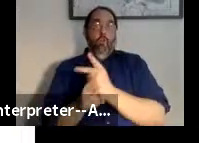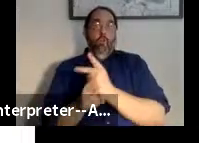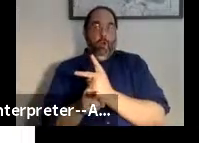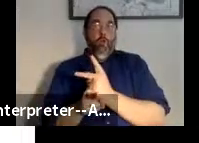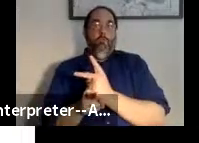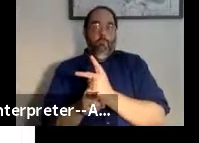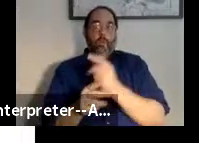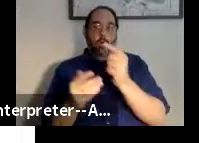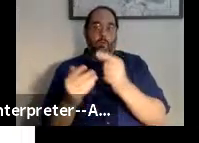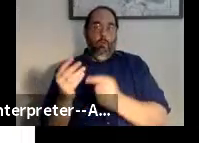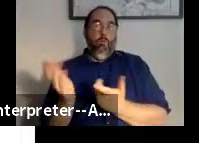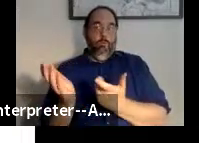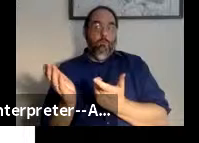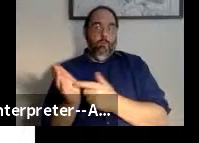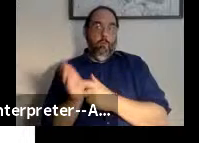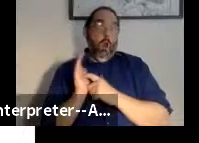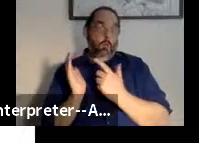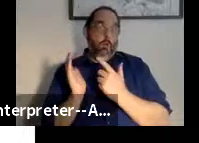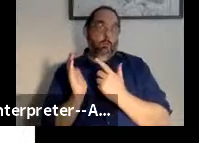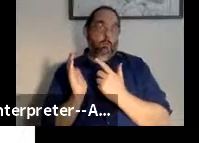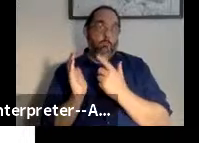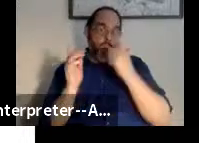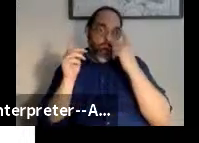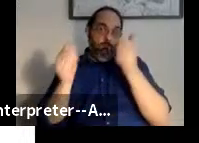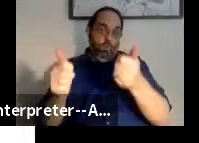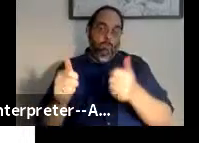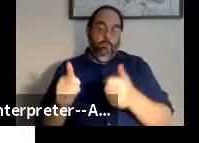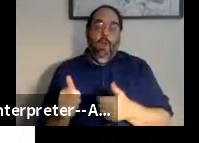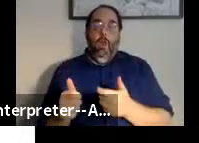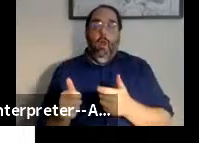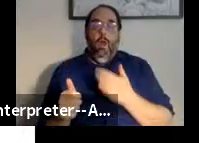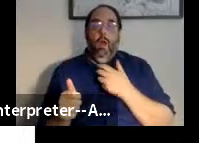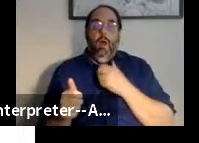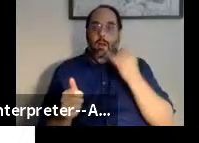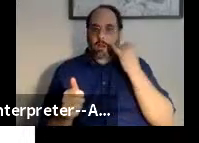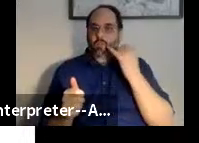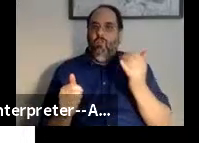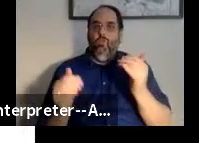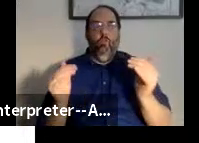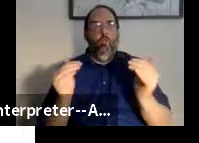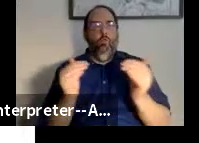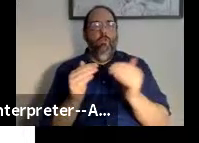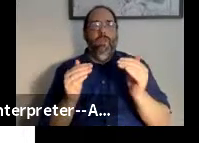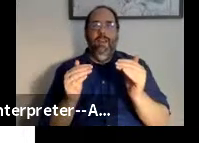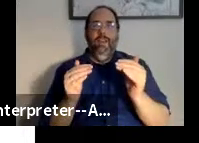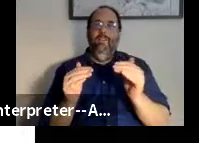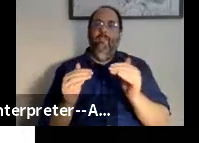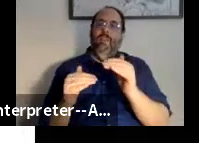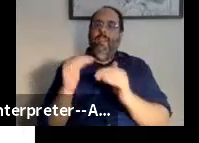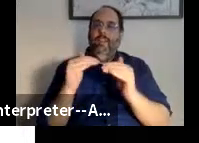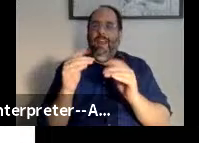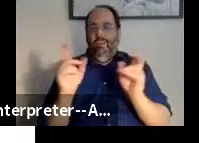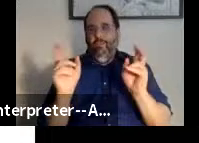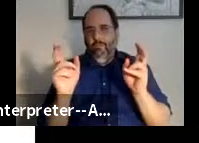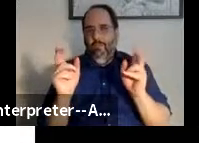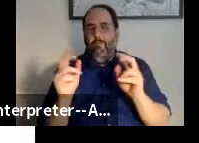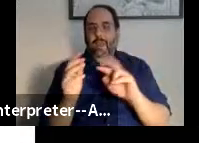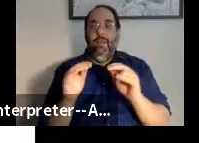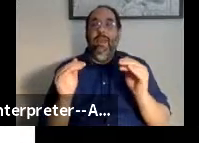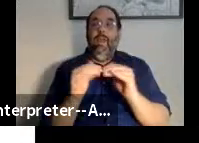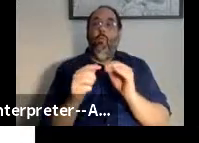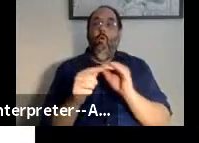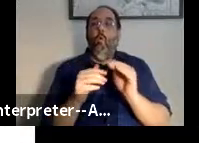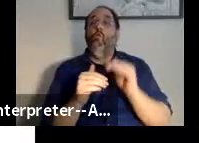these editions of these reference standards under equivalent facilitation, which would mean that it provides equal or